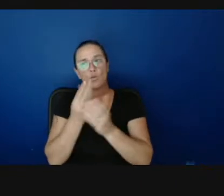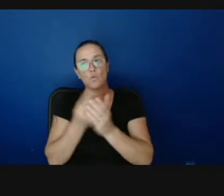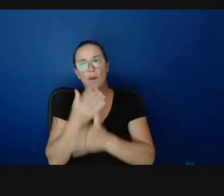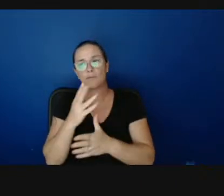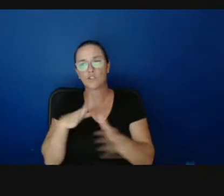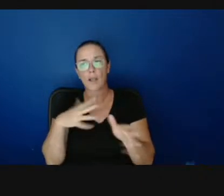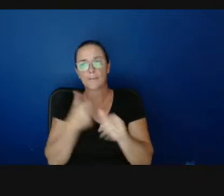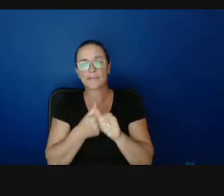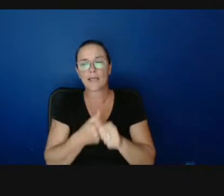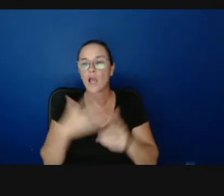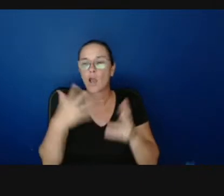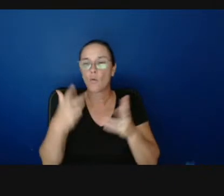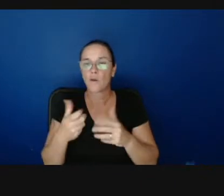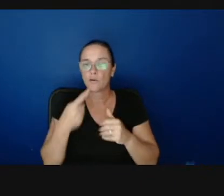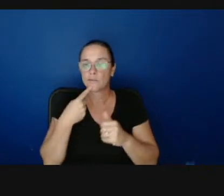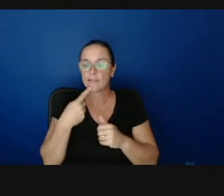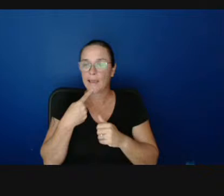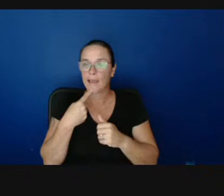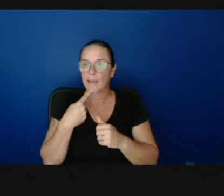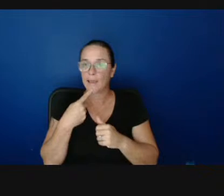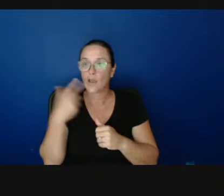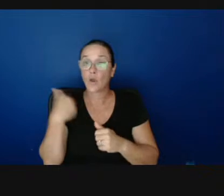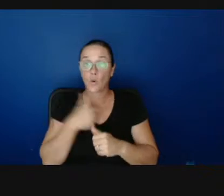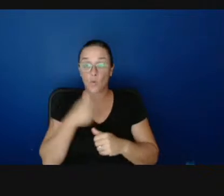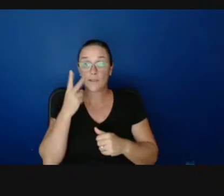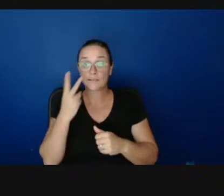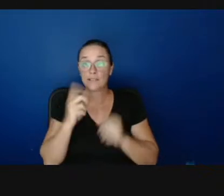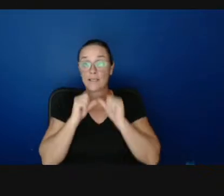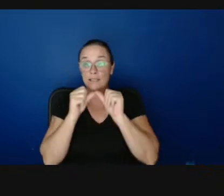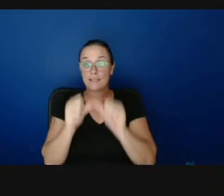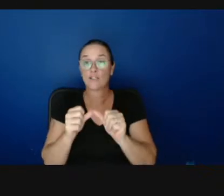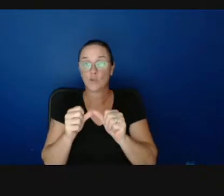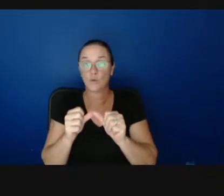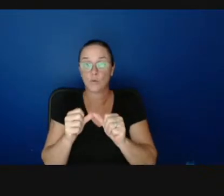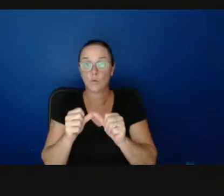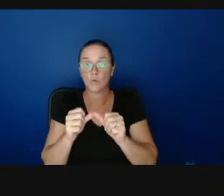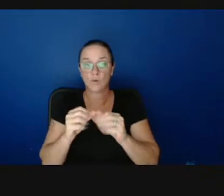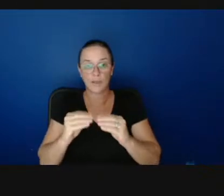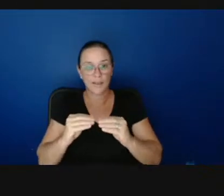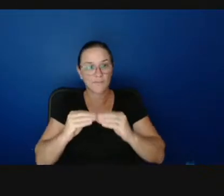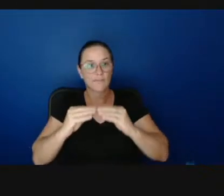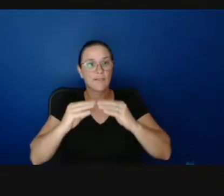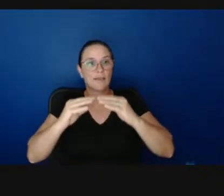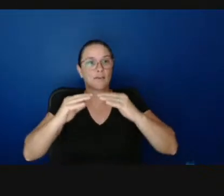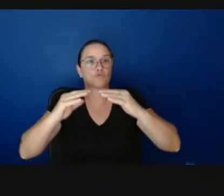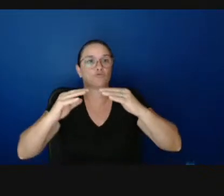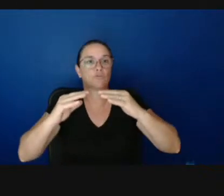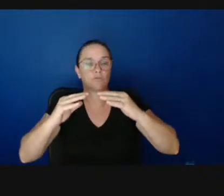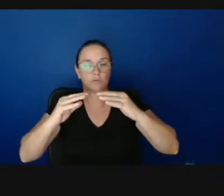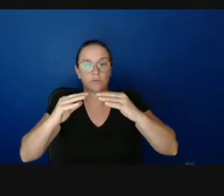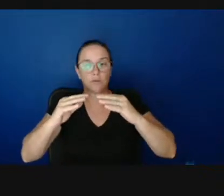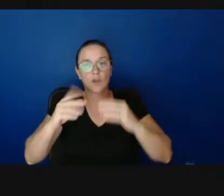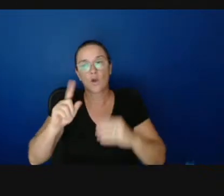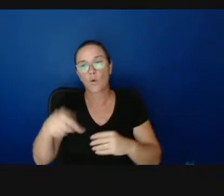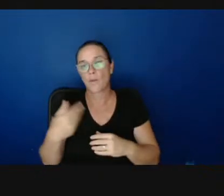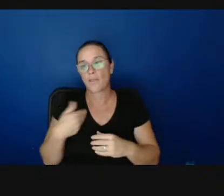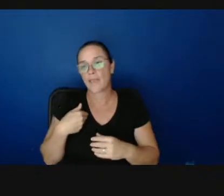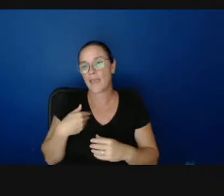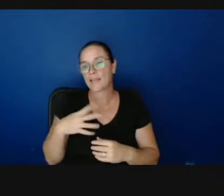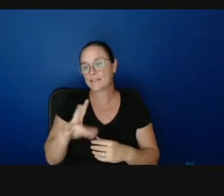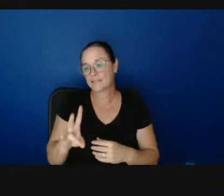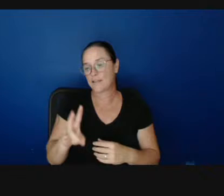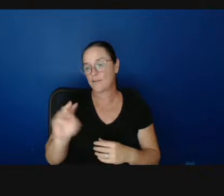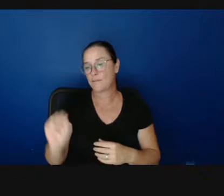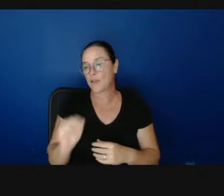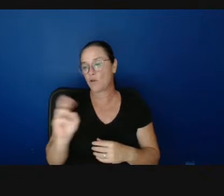wanted to note that, yeah, we are seeing continued inflation at the summit. We've only had about 7 microradians of